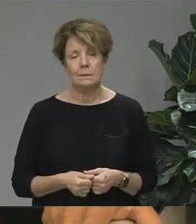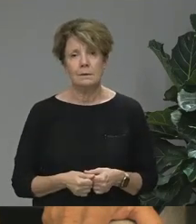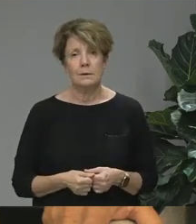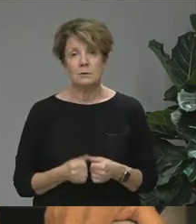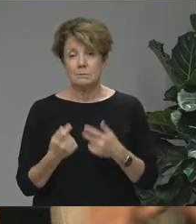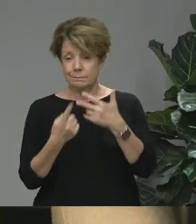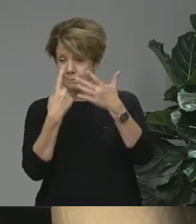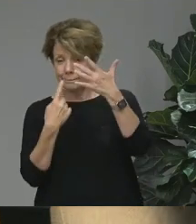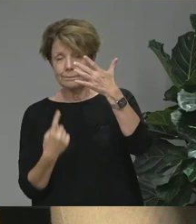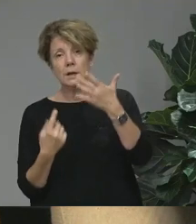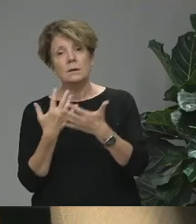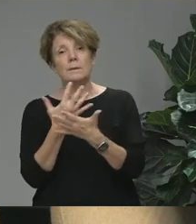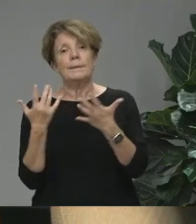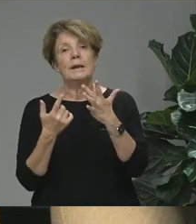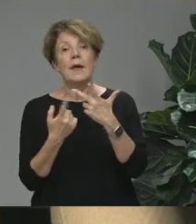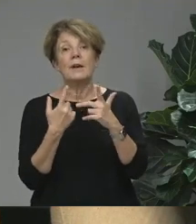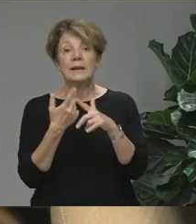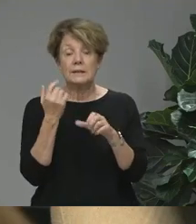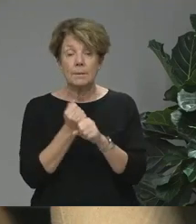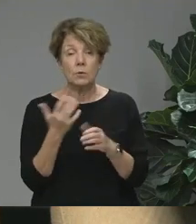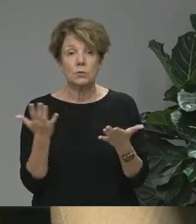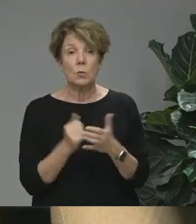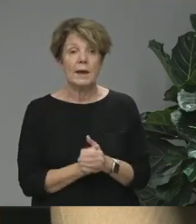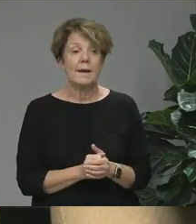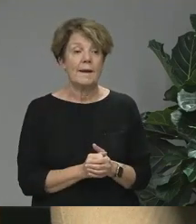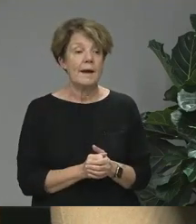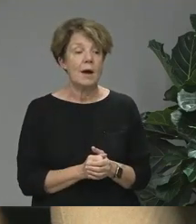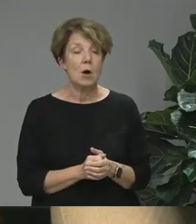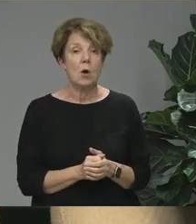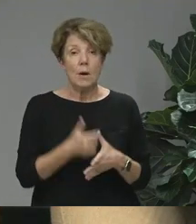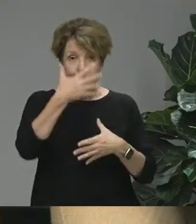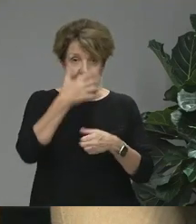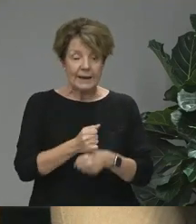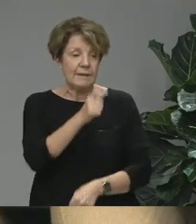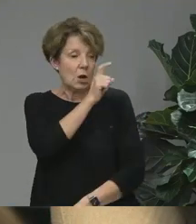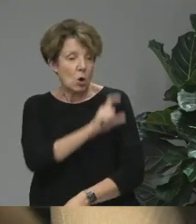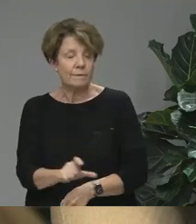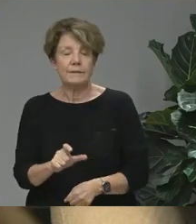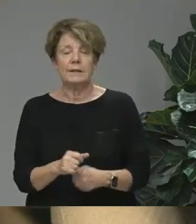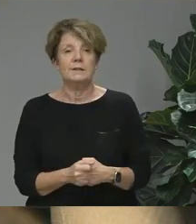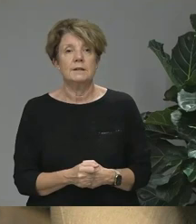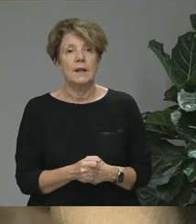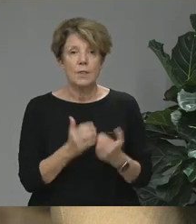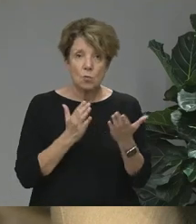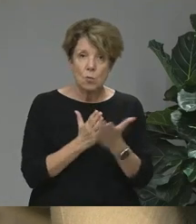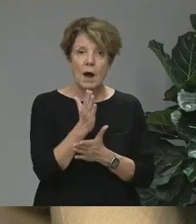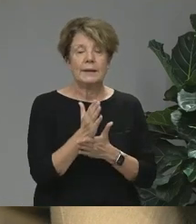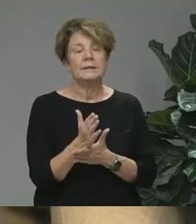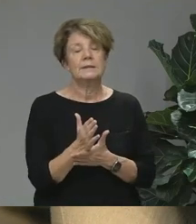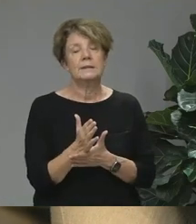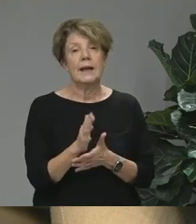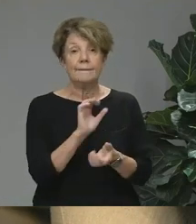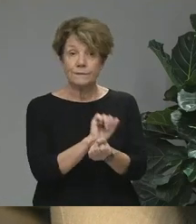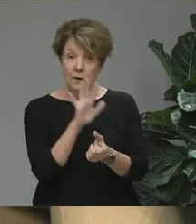other examples where our faith and our confidence in the rights and freedoms that you refer